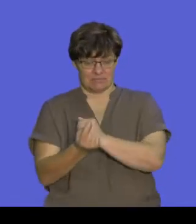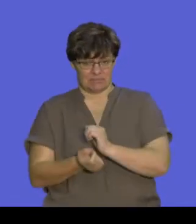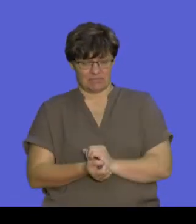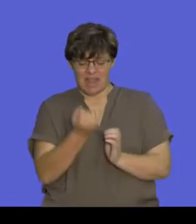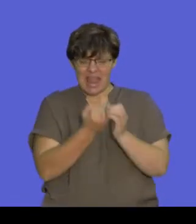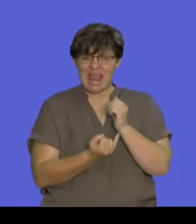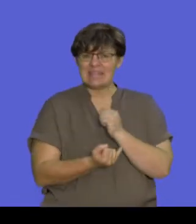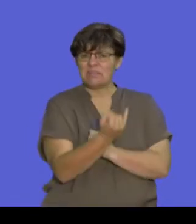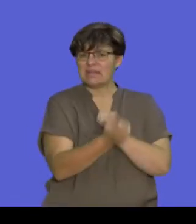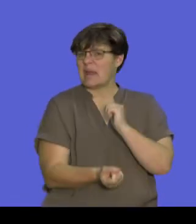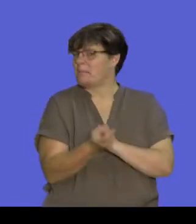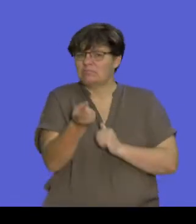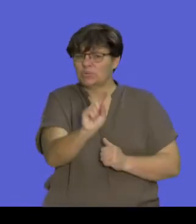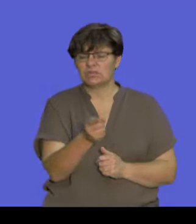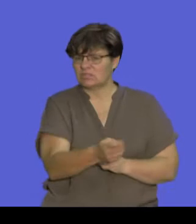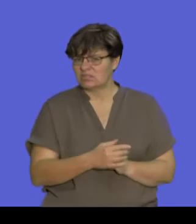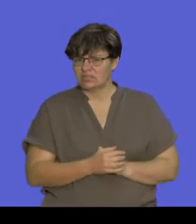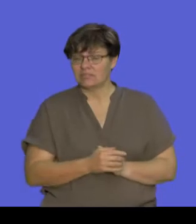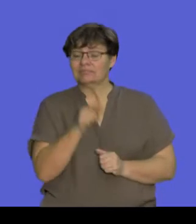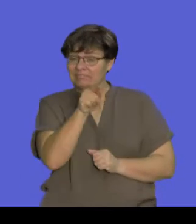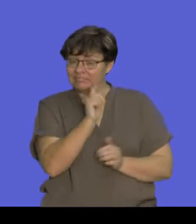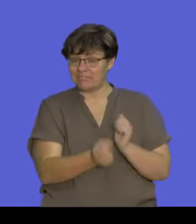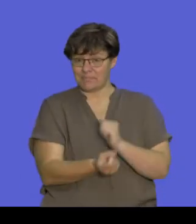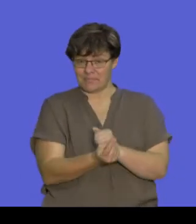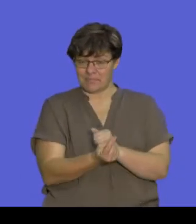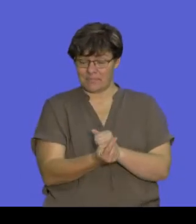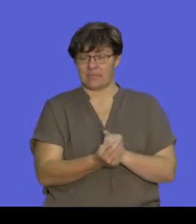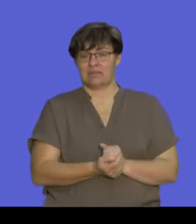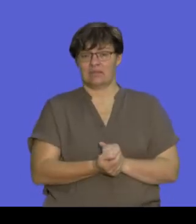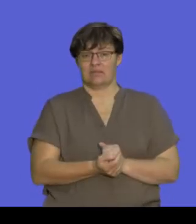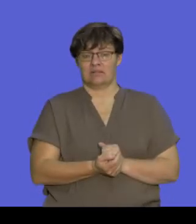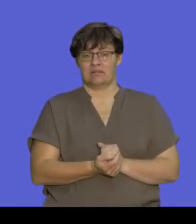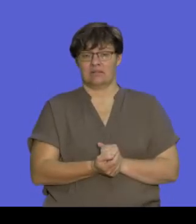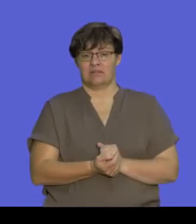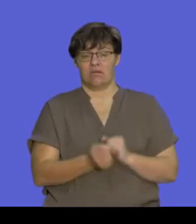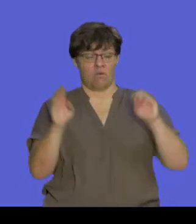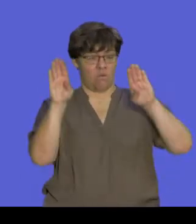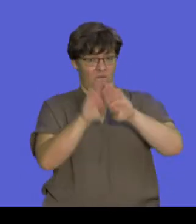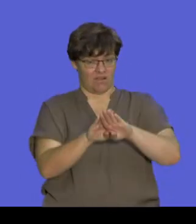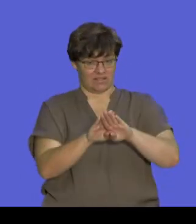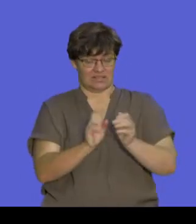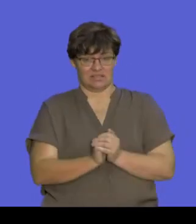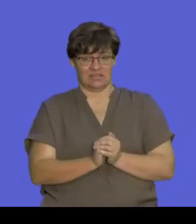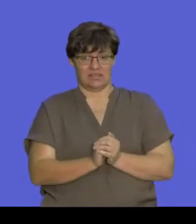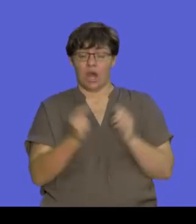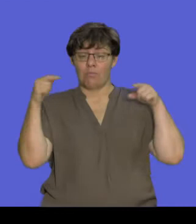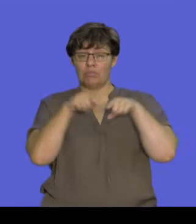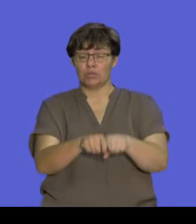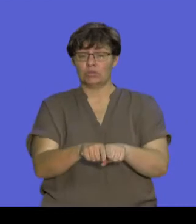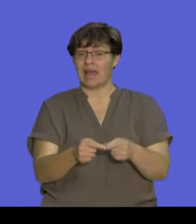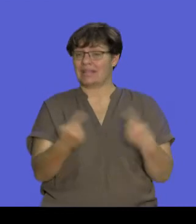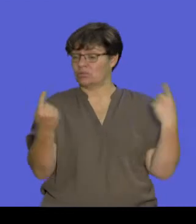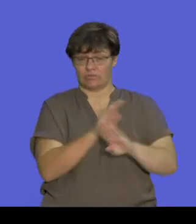are independent events? Remember, these are events that have an overlap. They are not mutually